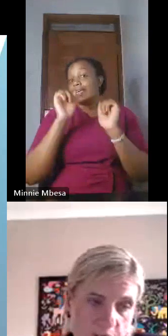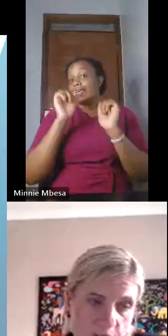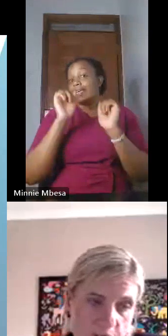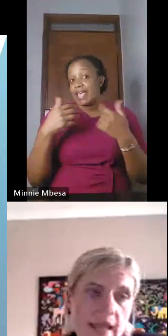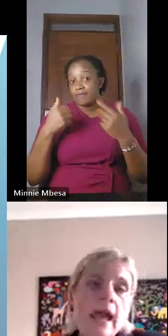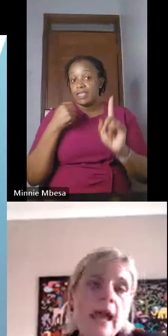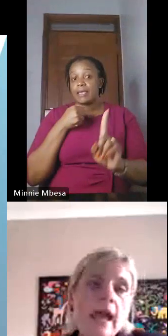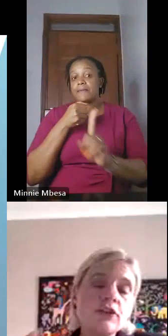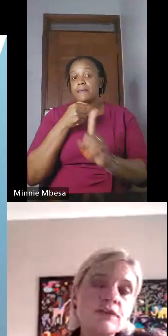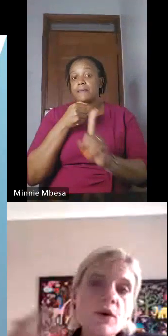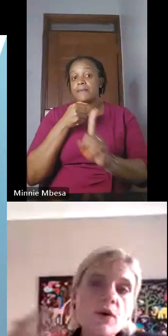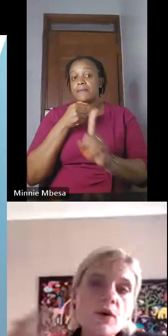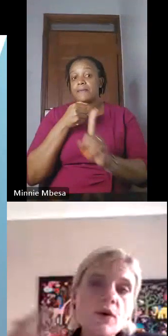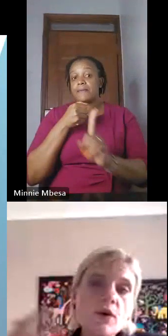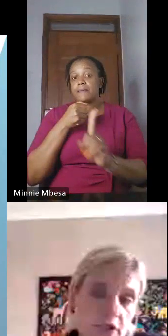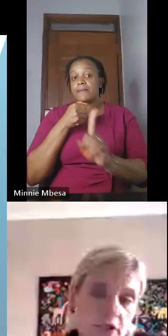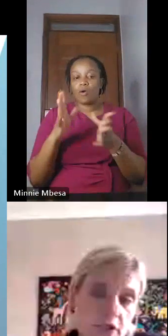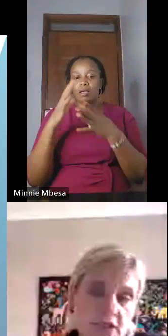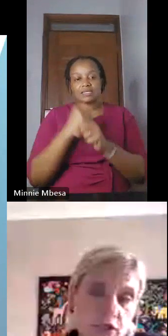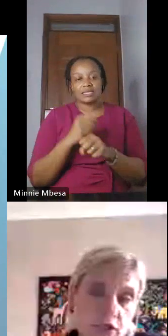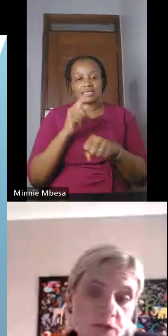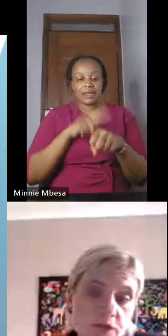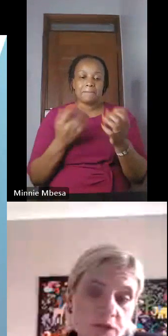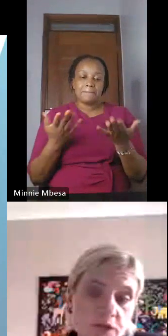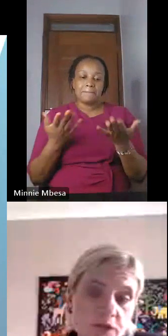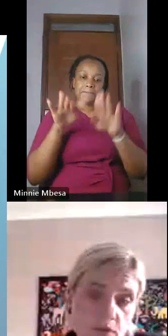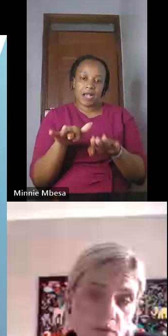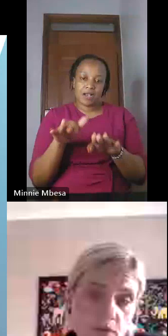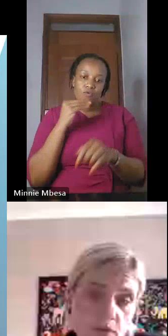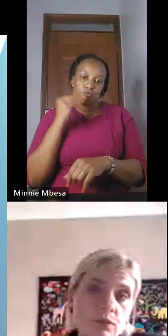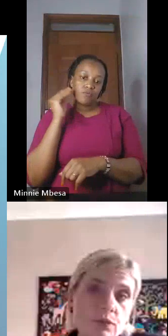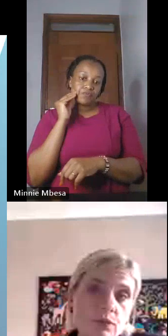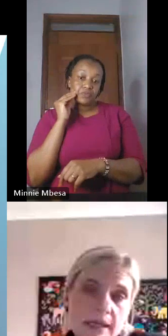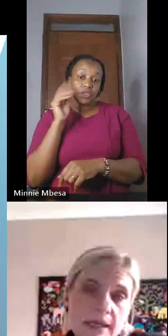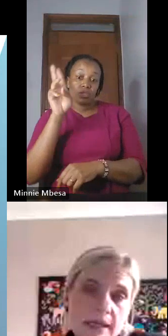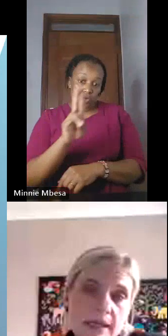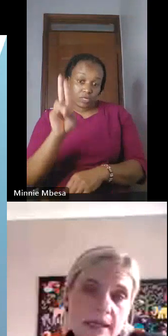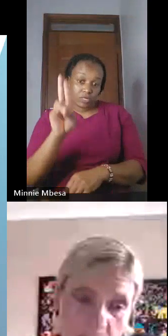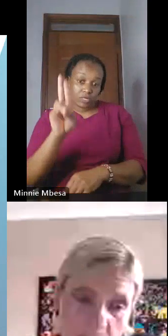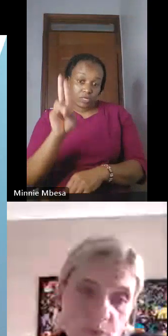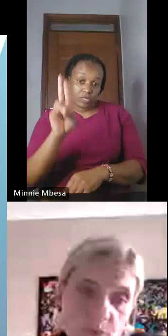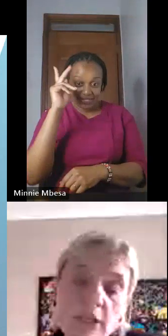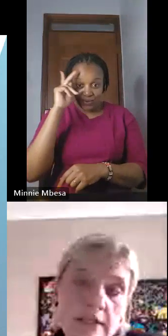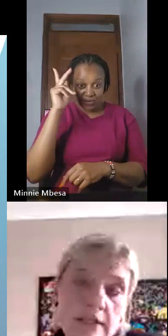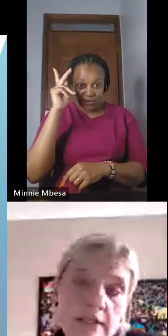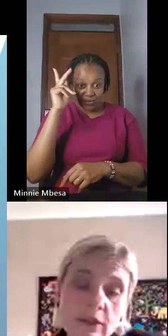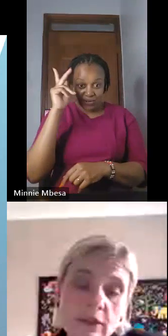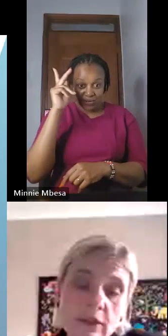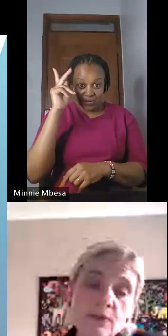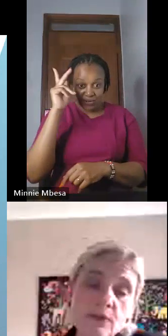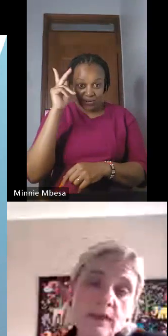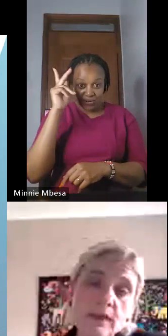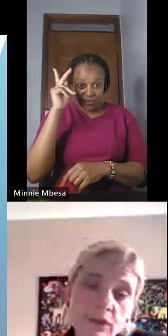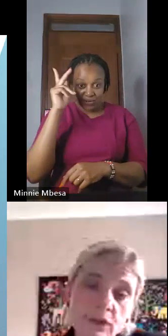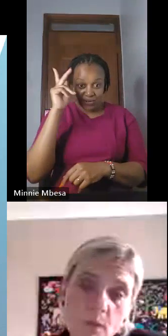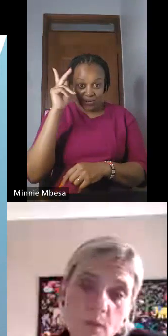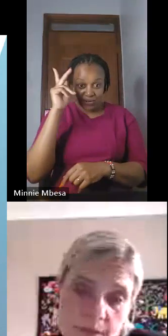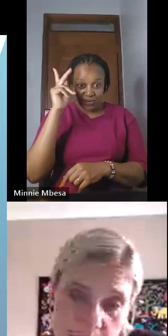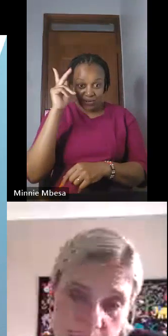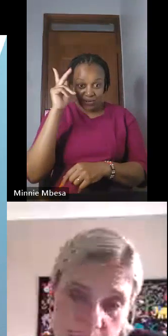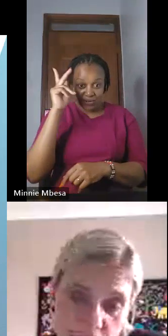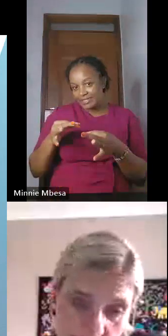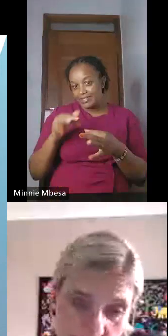I come home? And using all of that knowledge that you've thought through, you will make a decision around what is the route that